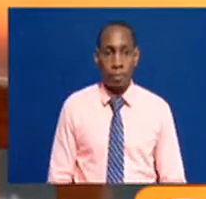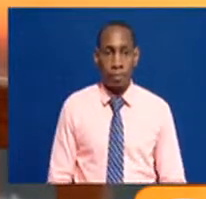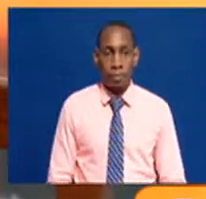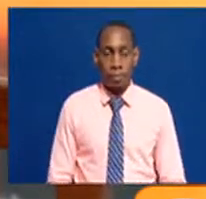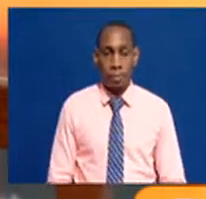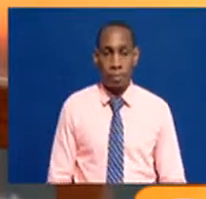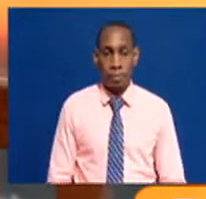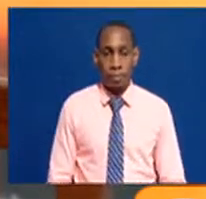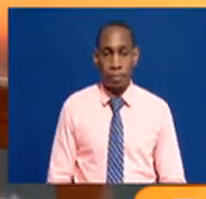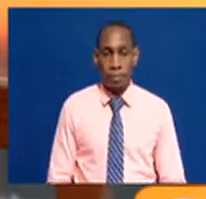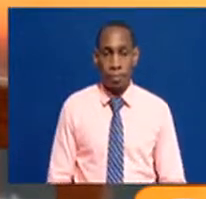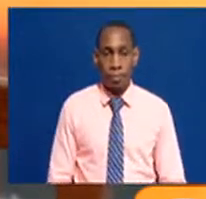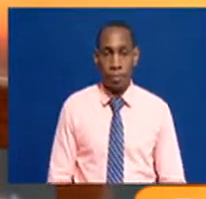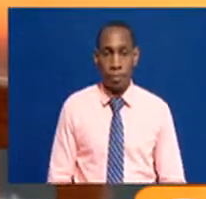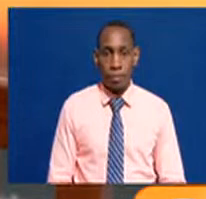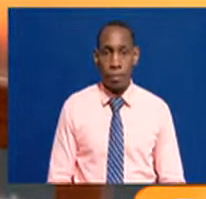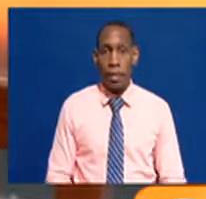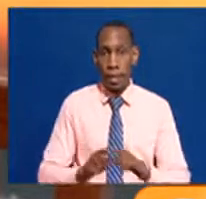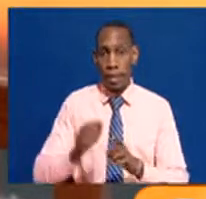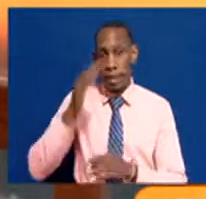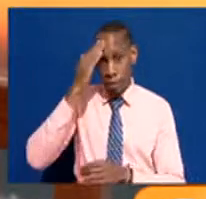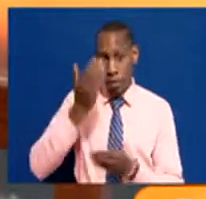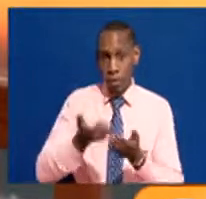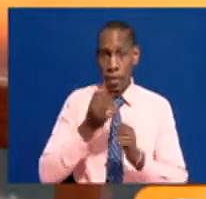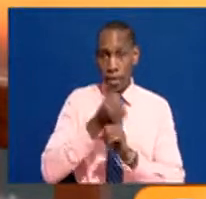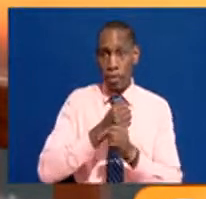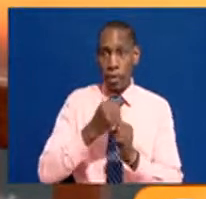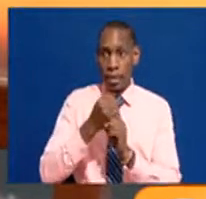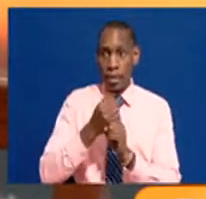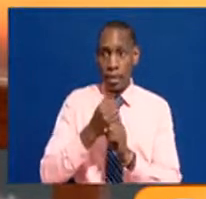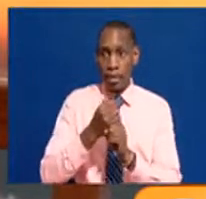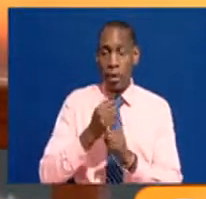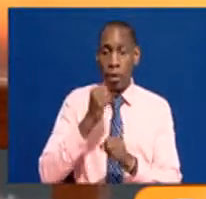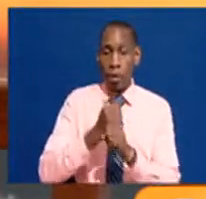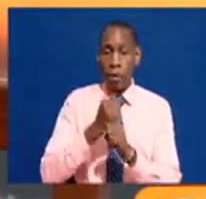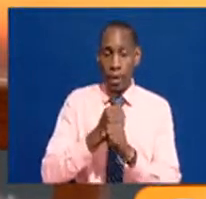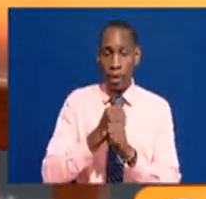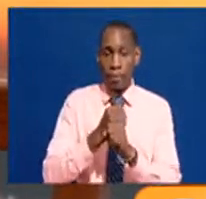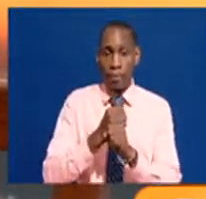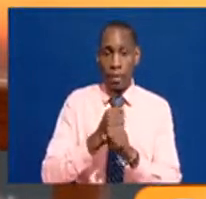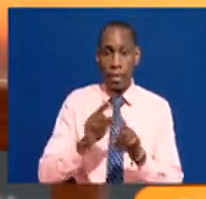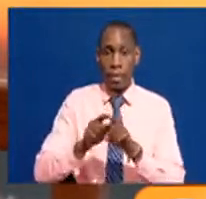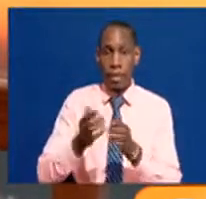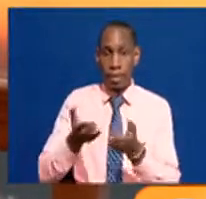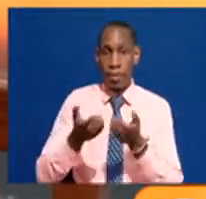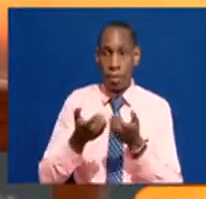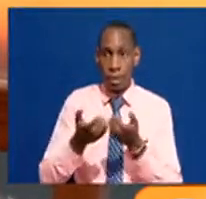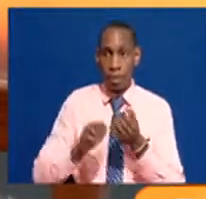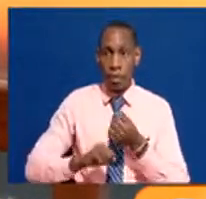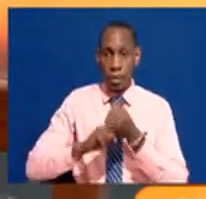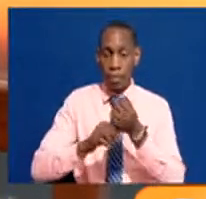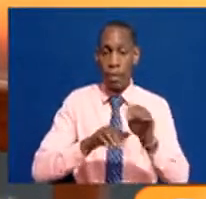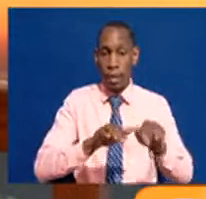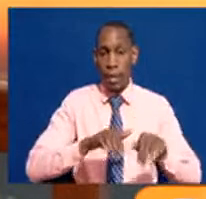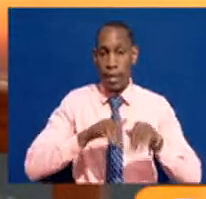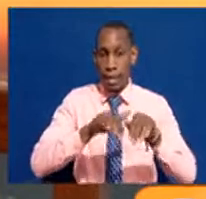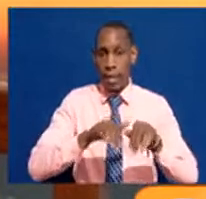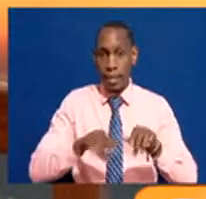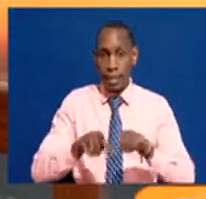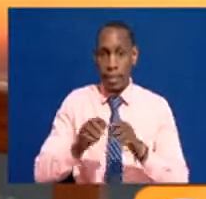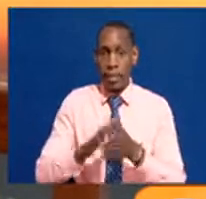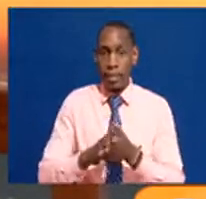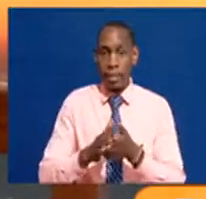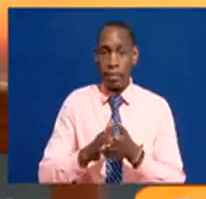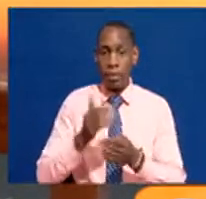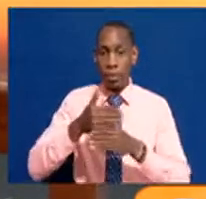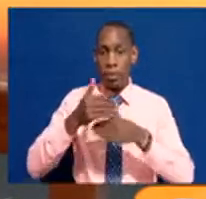people that are suffering. We know we need to create employment. We know we need to support our agriculture. We need to build